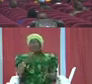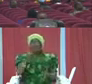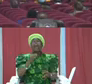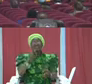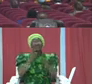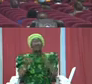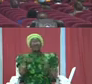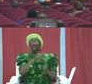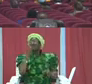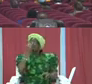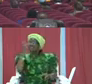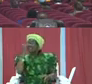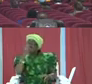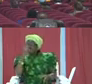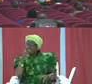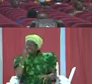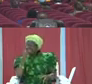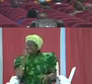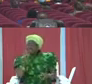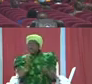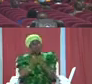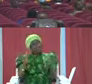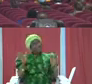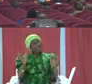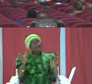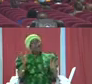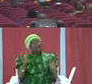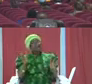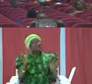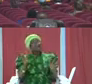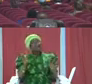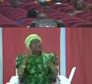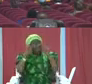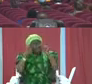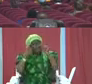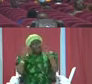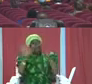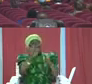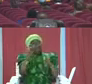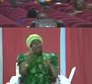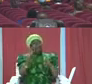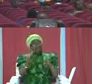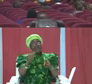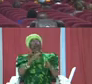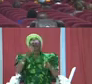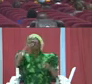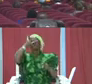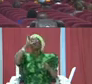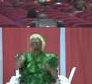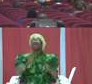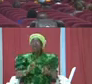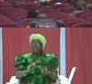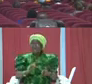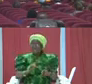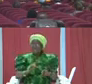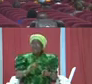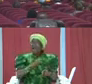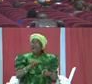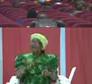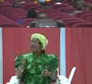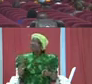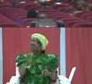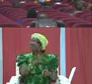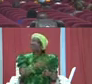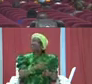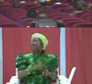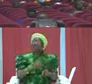if you don't forgive your brother, your sister, and you partake of this meal, the